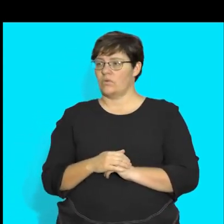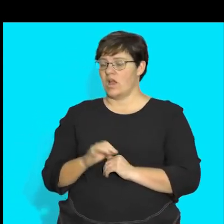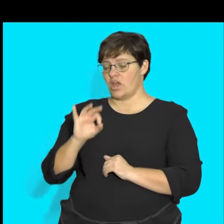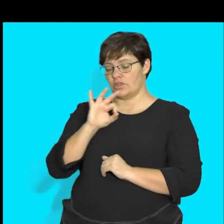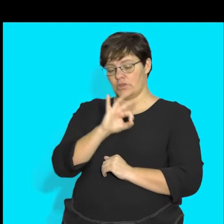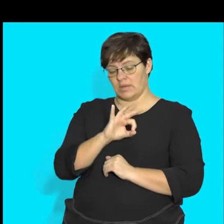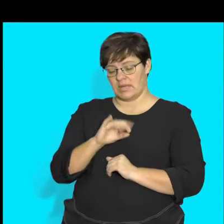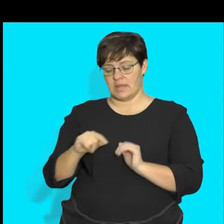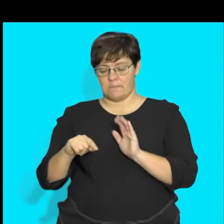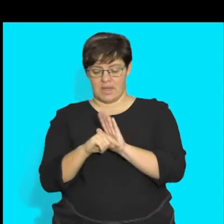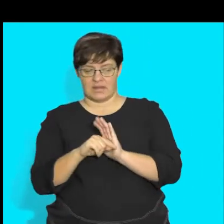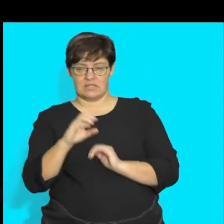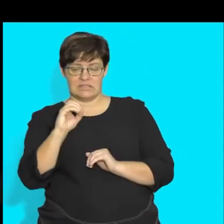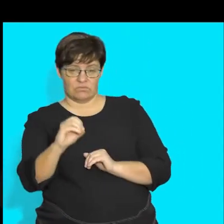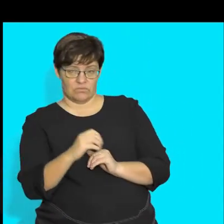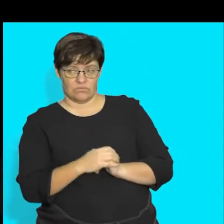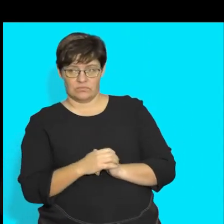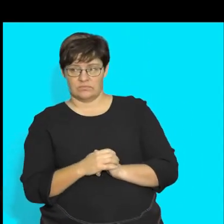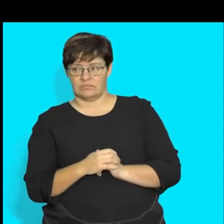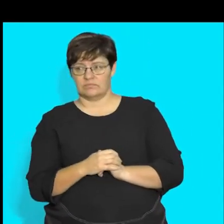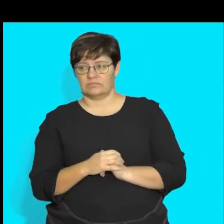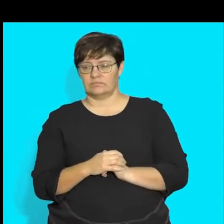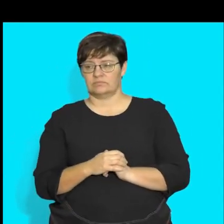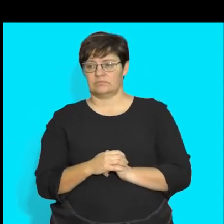over x value 3 minus x value 0.